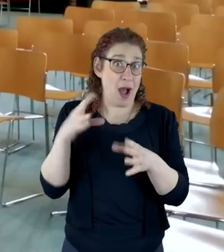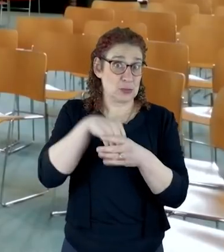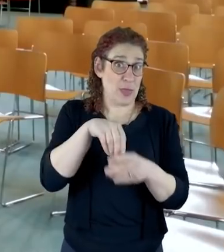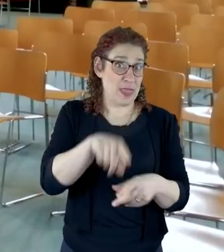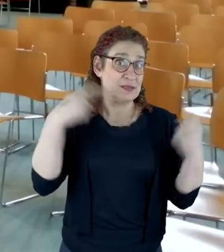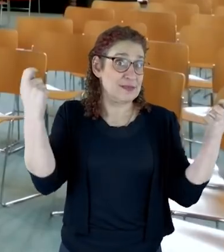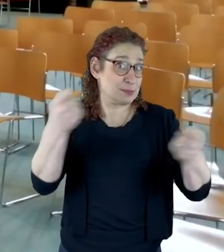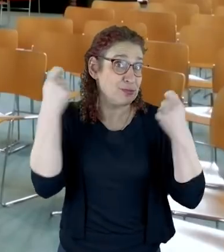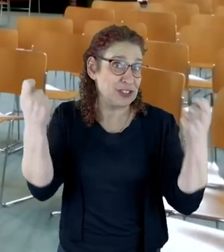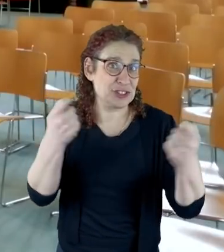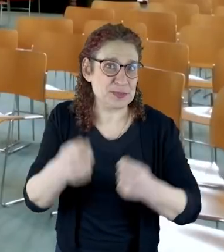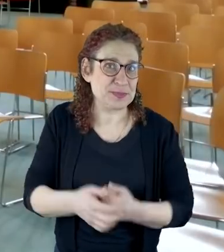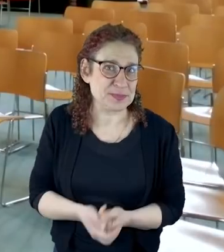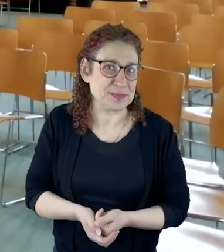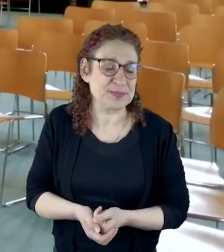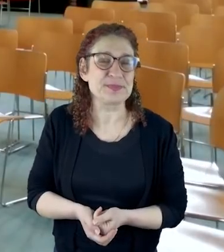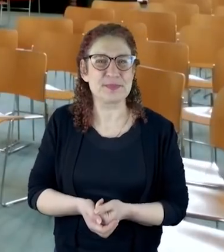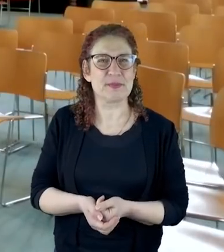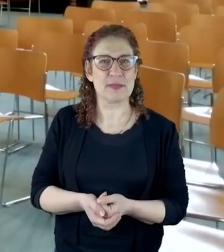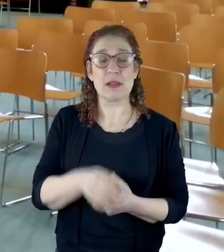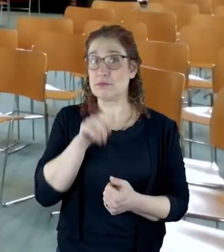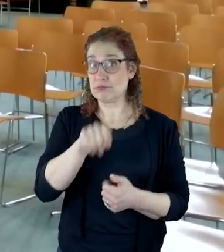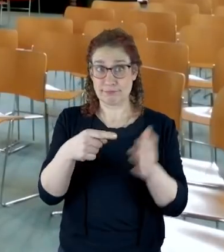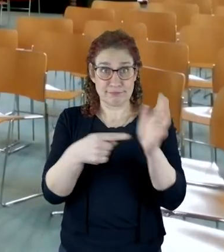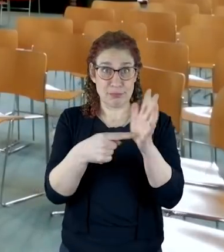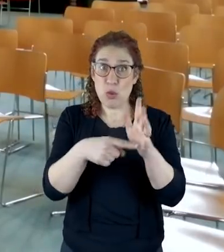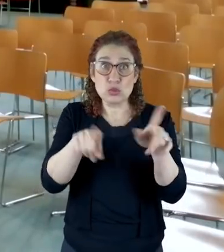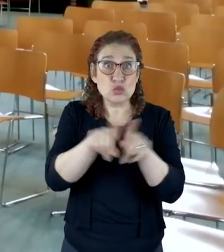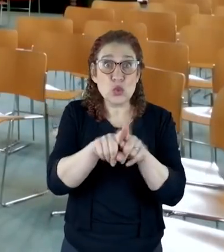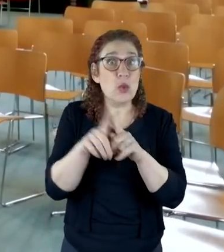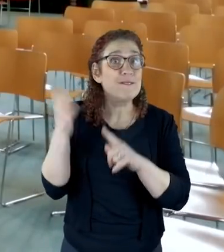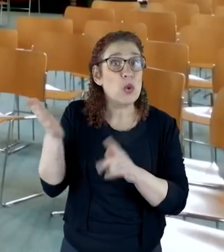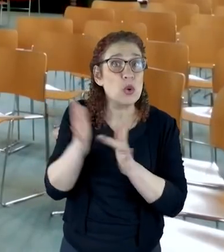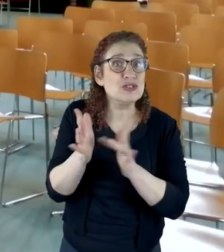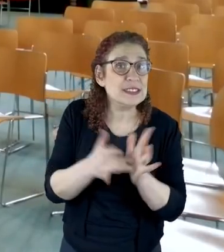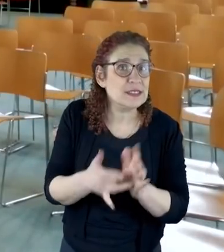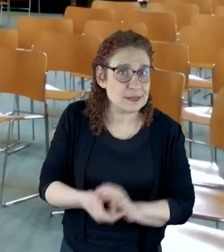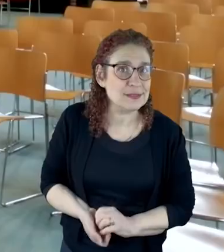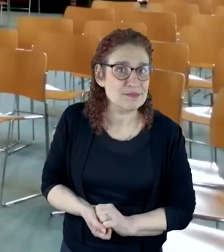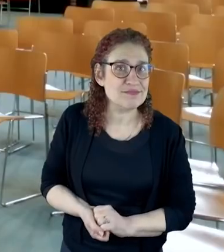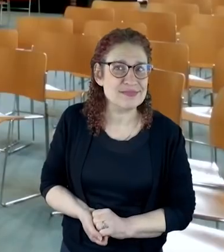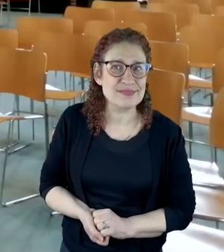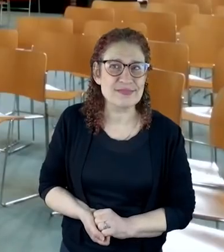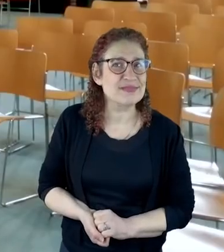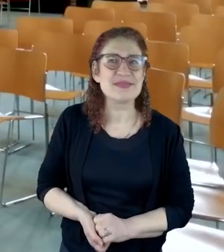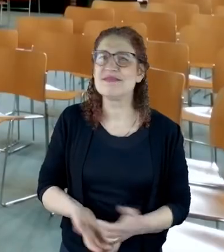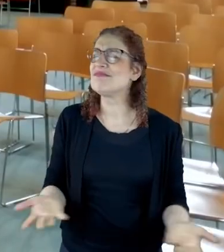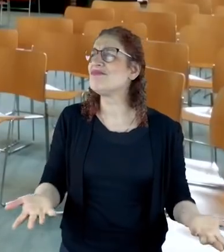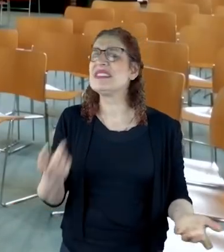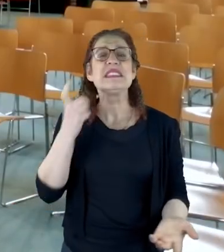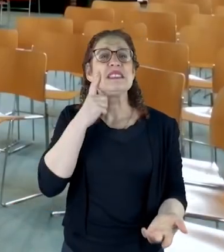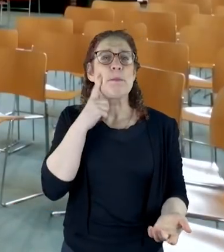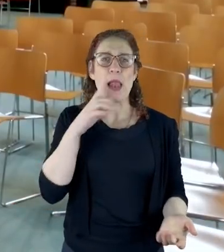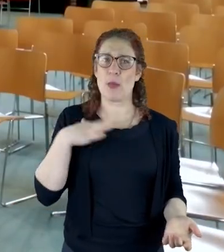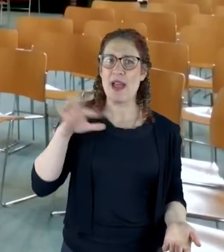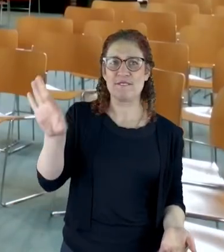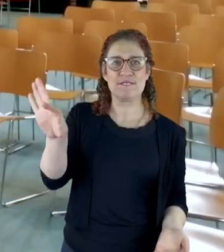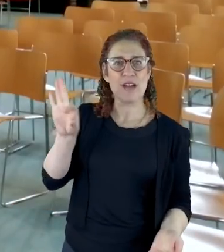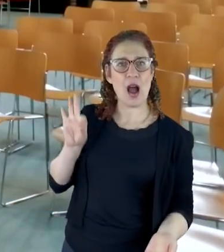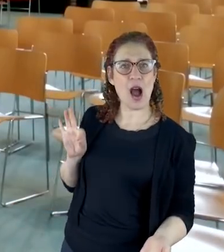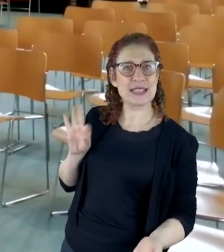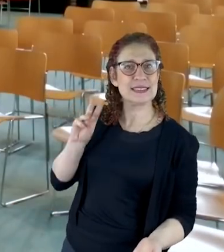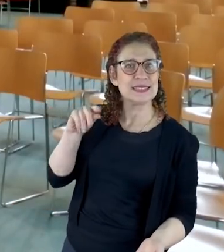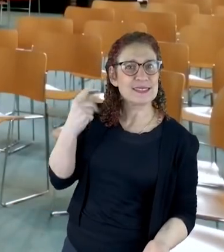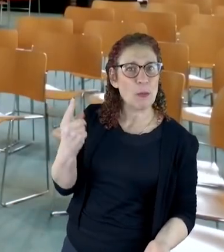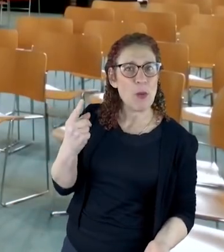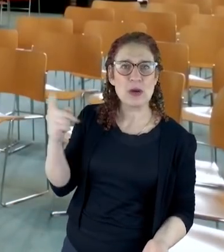that celebration. It played a big part in Jesus' ministry too. The simple act of inviting